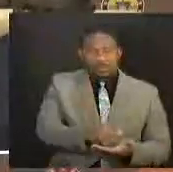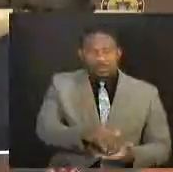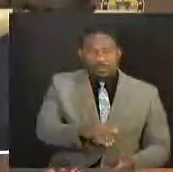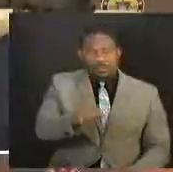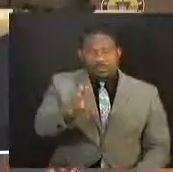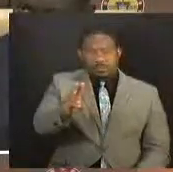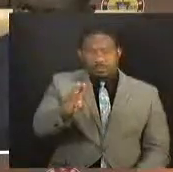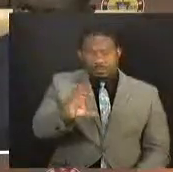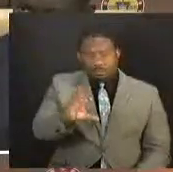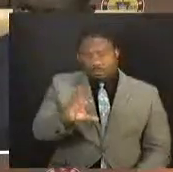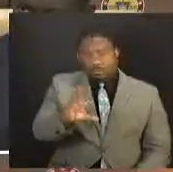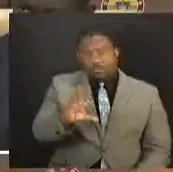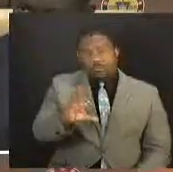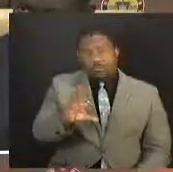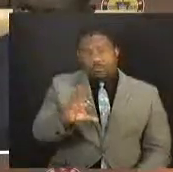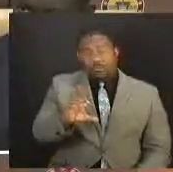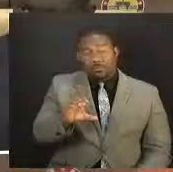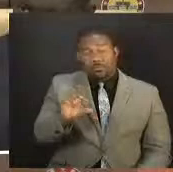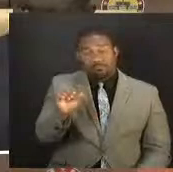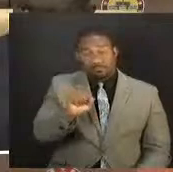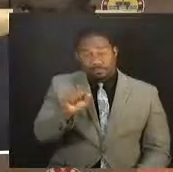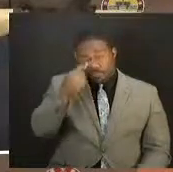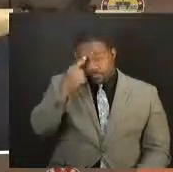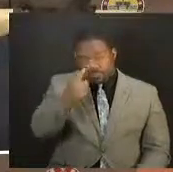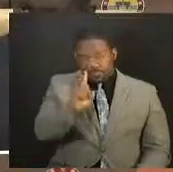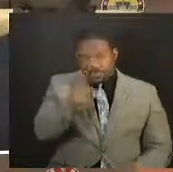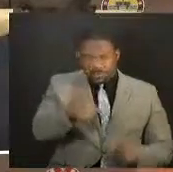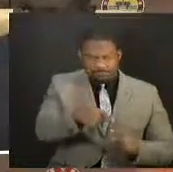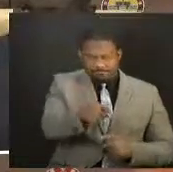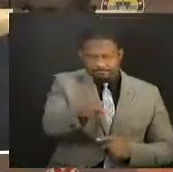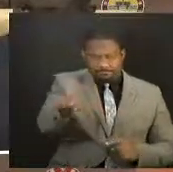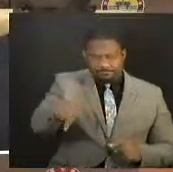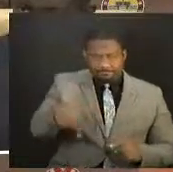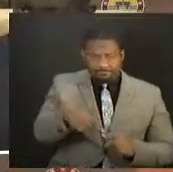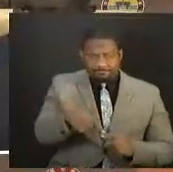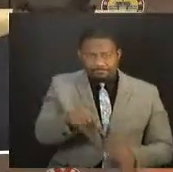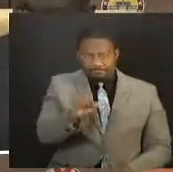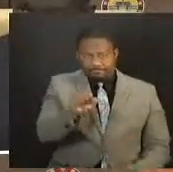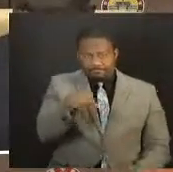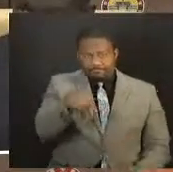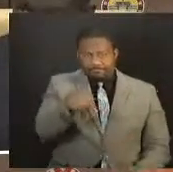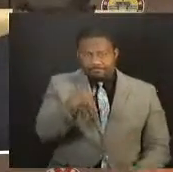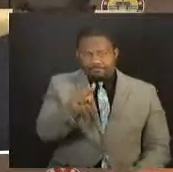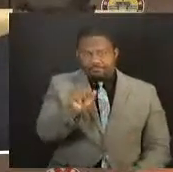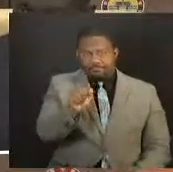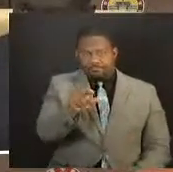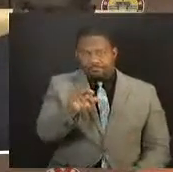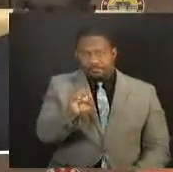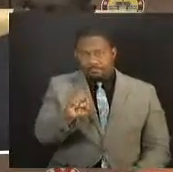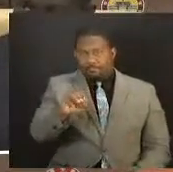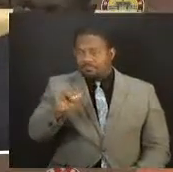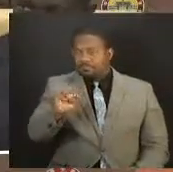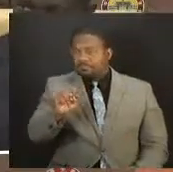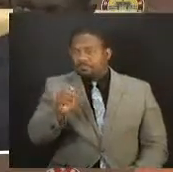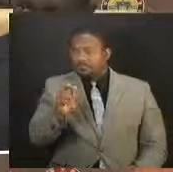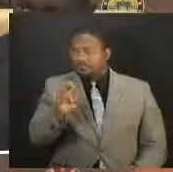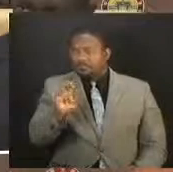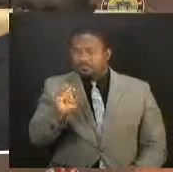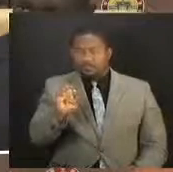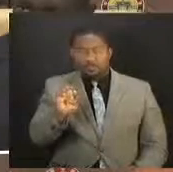per square meter, which will be far, far, far, far, far lower than the recommended